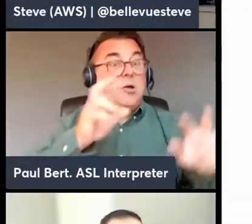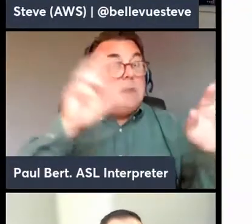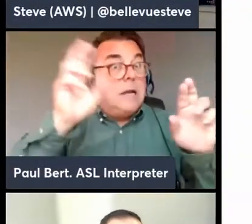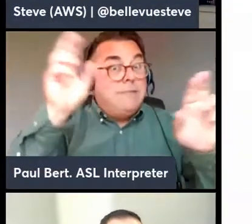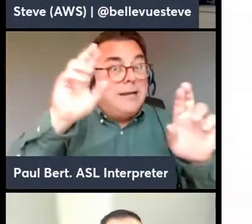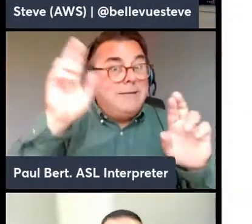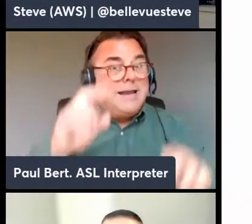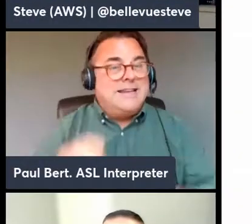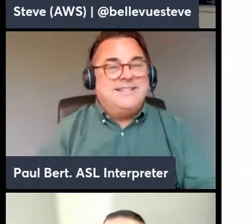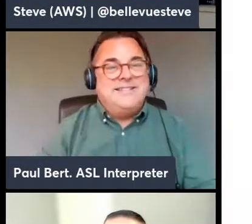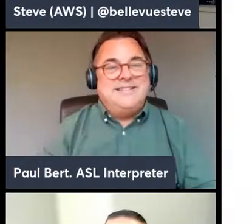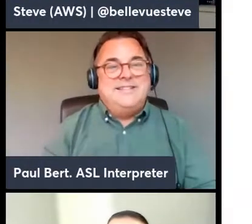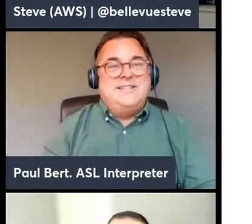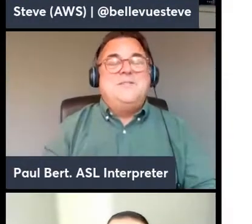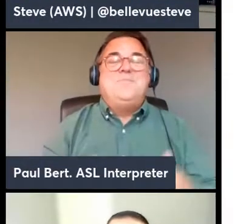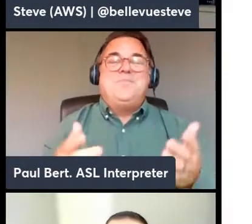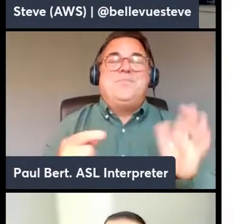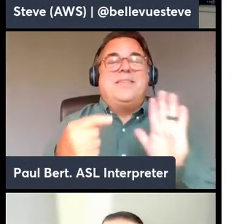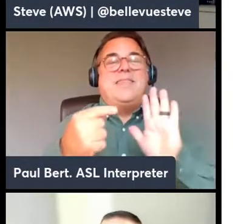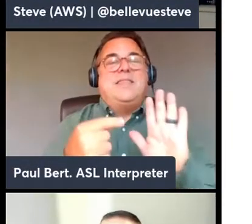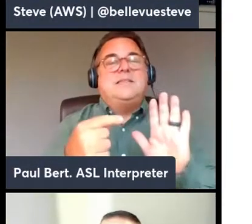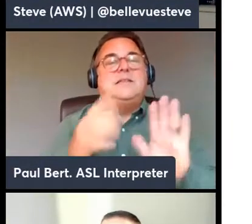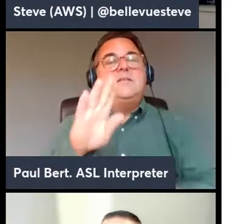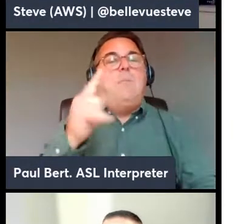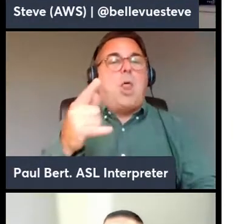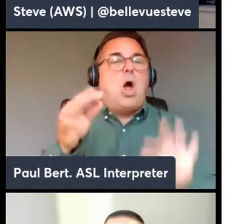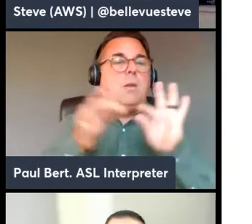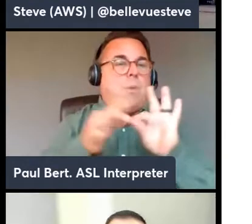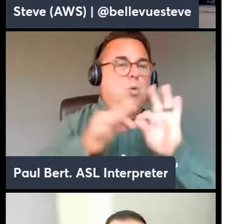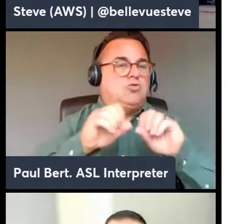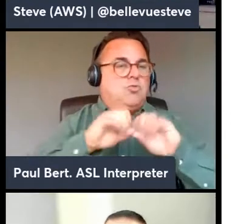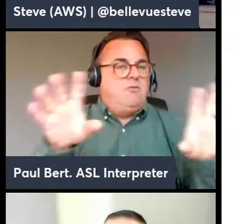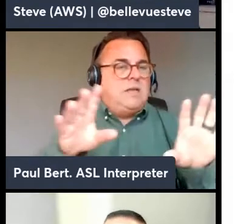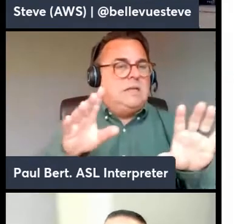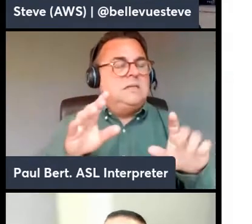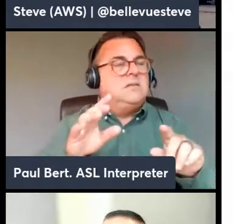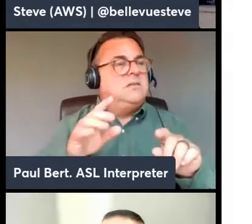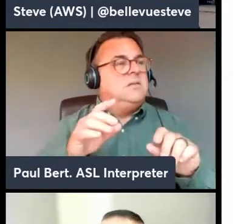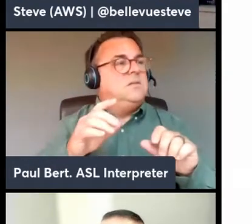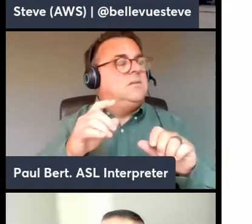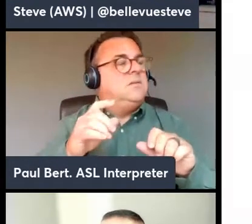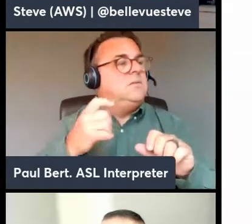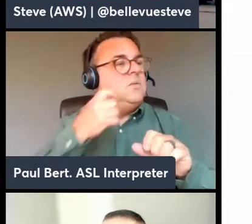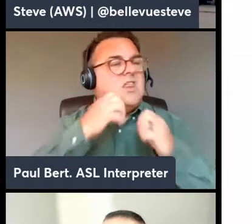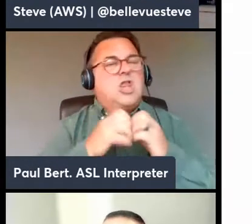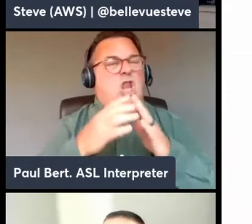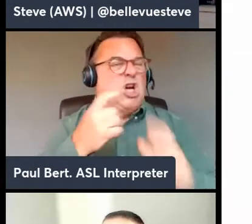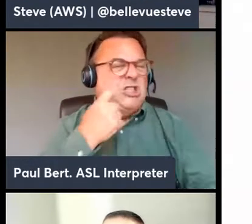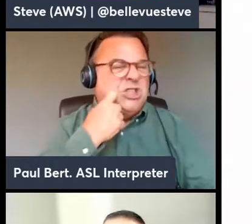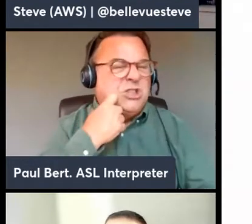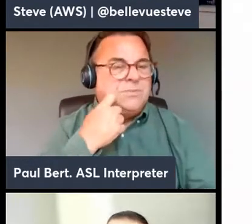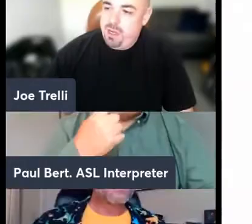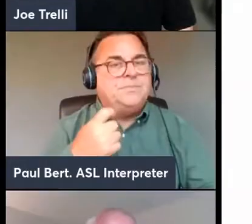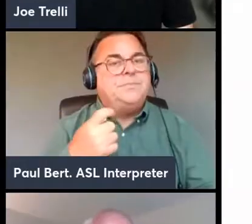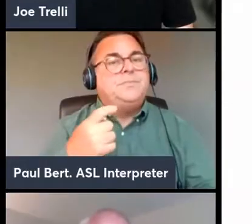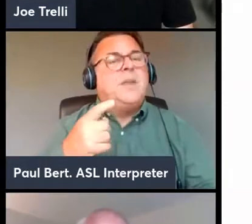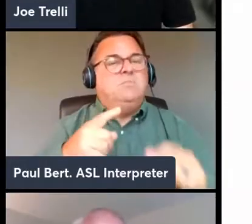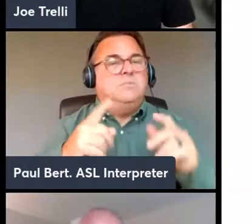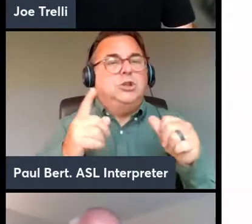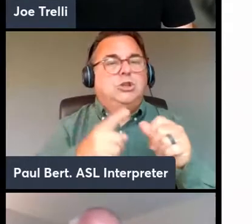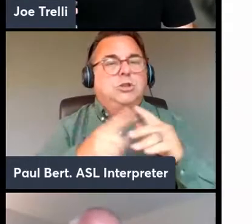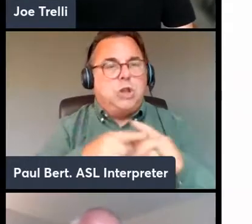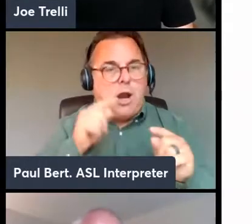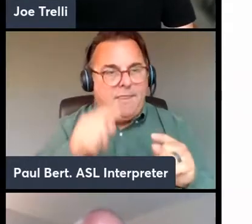I'm ready. So this is actually a blog post that we released with the launch of the feature. And I'm going to start here. And